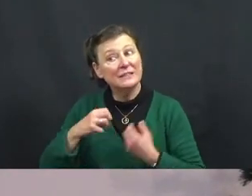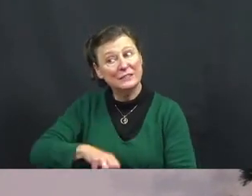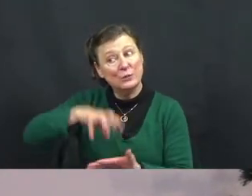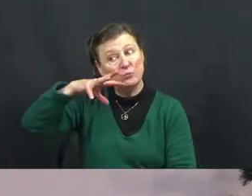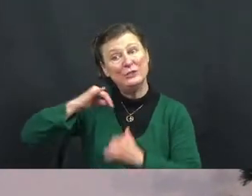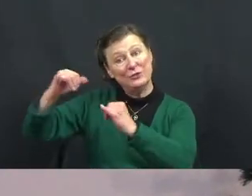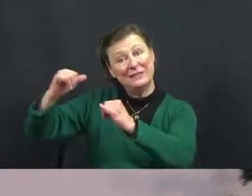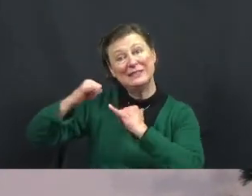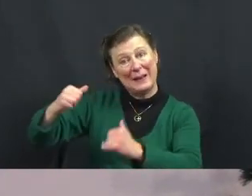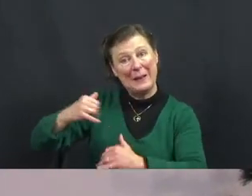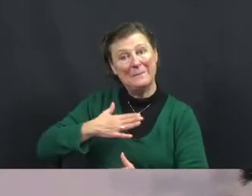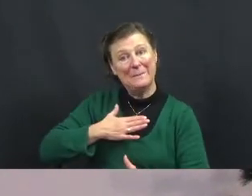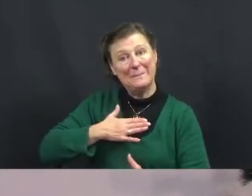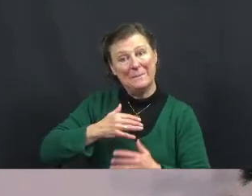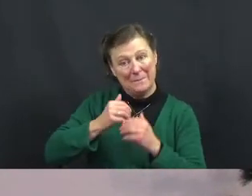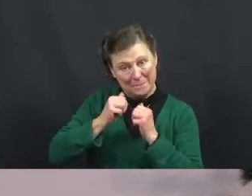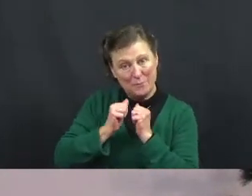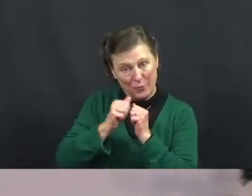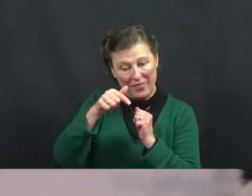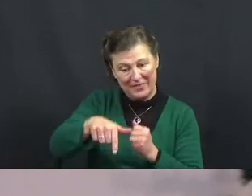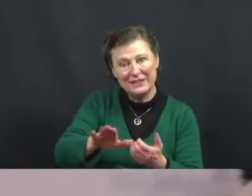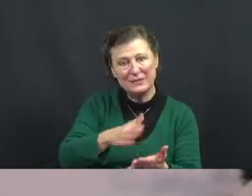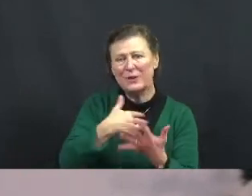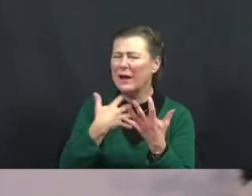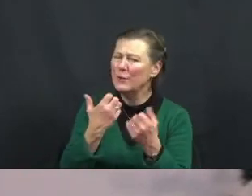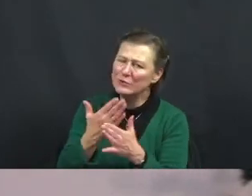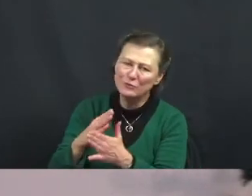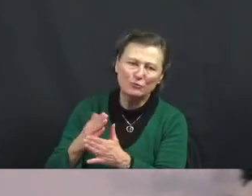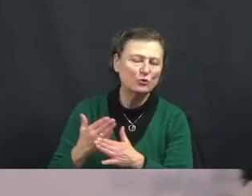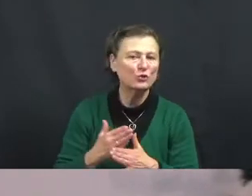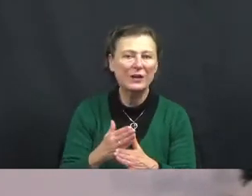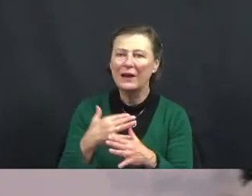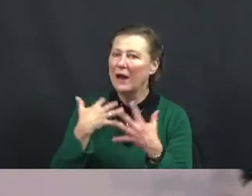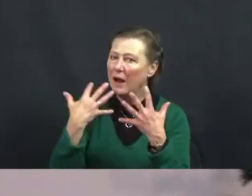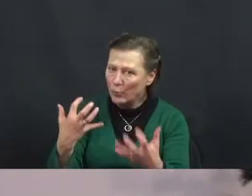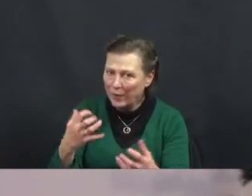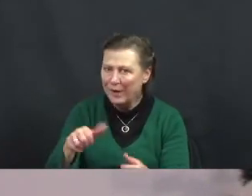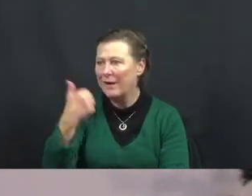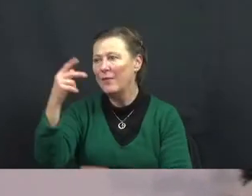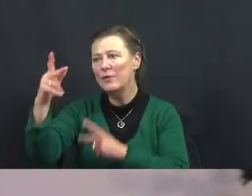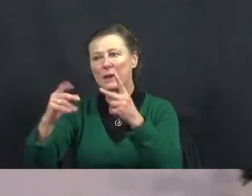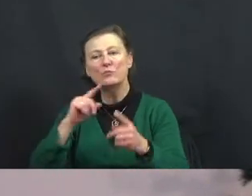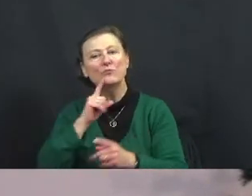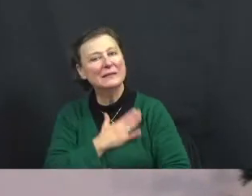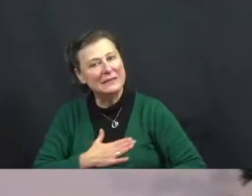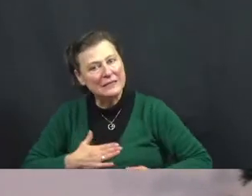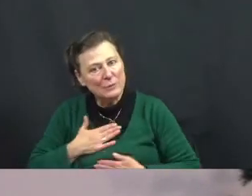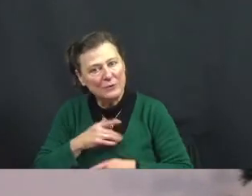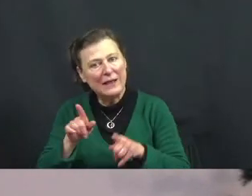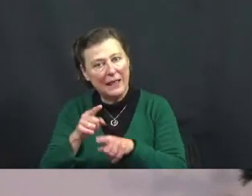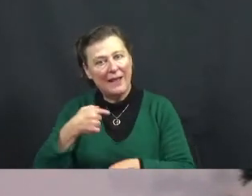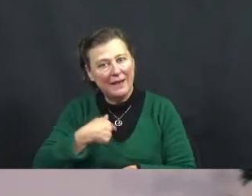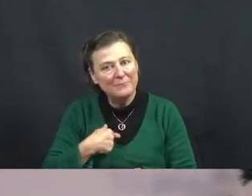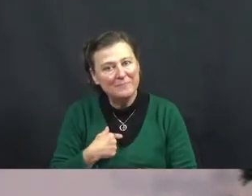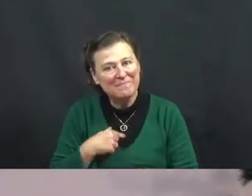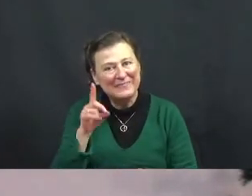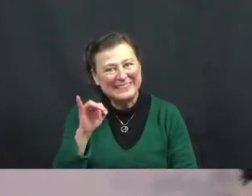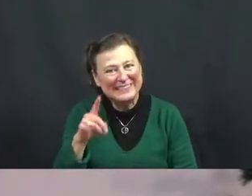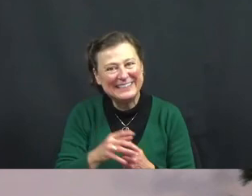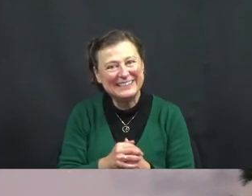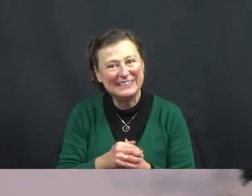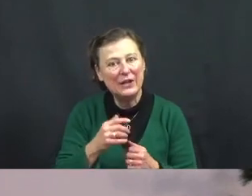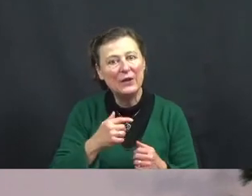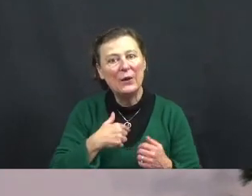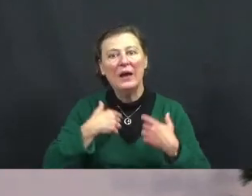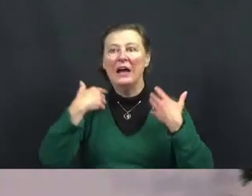mine was by this music. I just wanted to share it. I just wanted other people to be able to appreciate it like I did. And so I